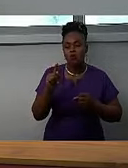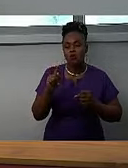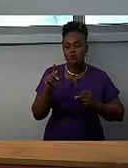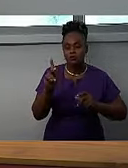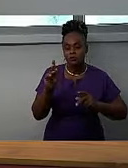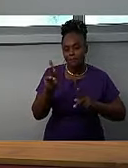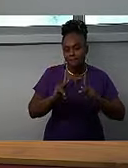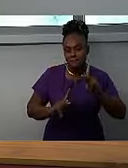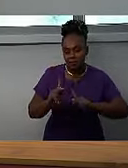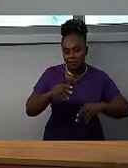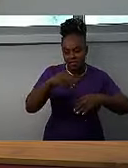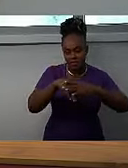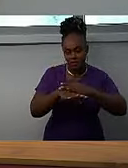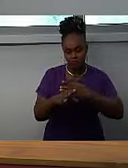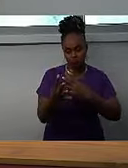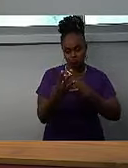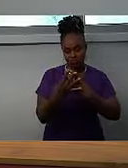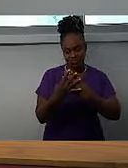system.